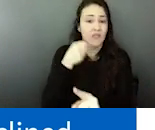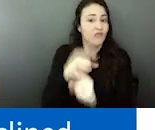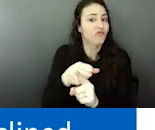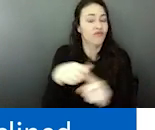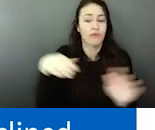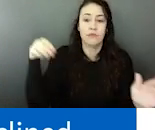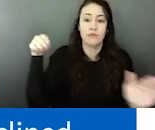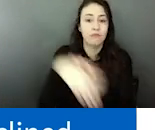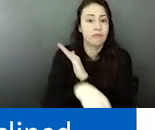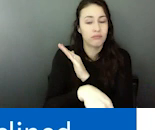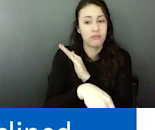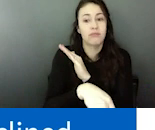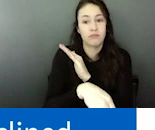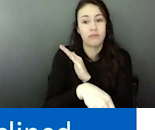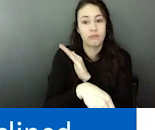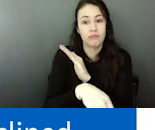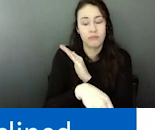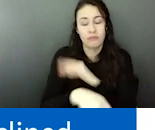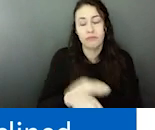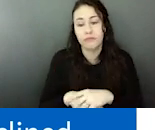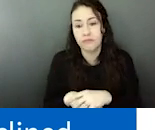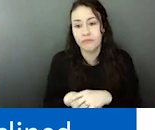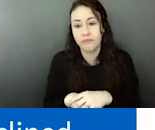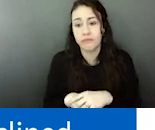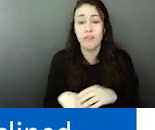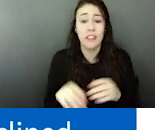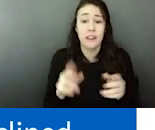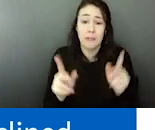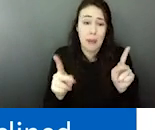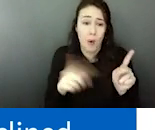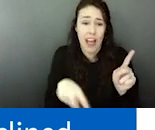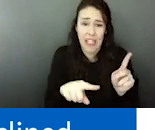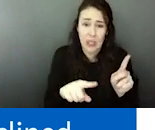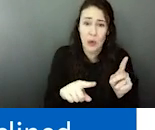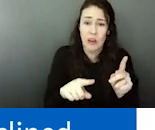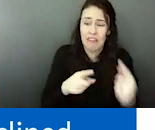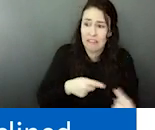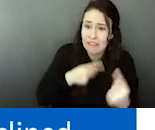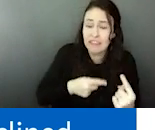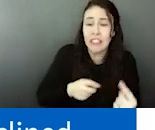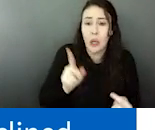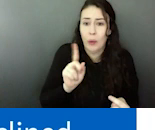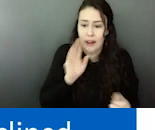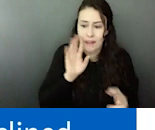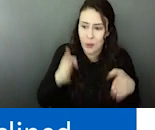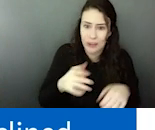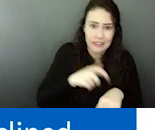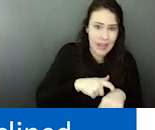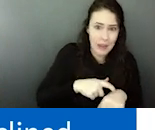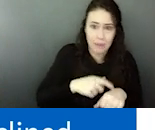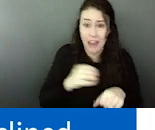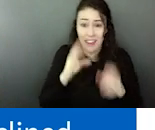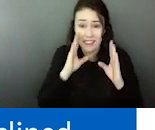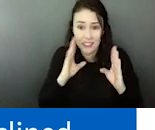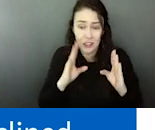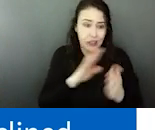greatly exacerbated that decline as individuals had to make hard choices about where they were going to focus their time and attention. And